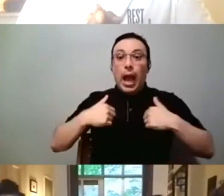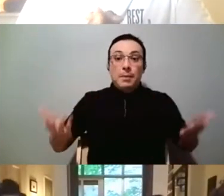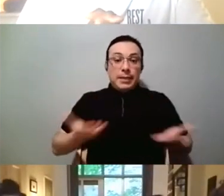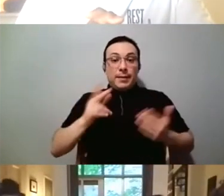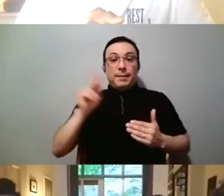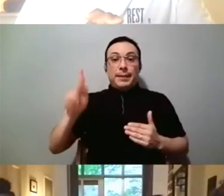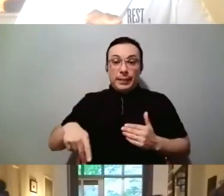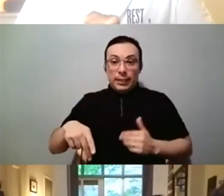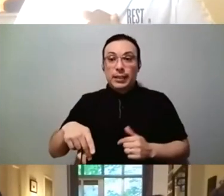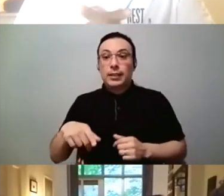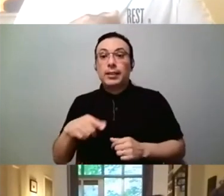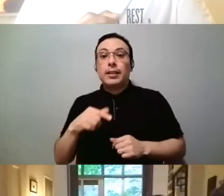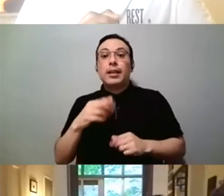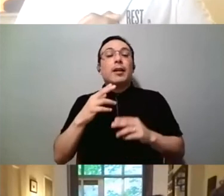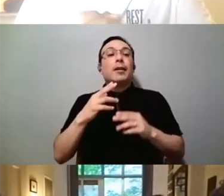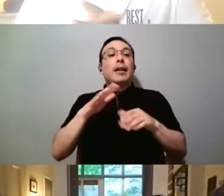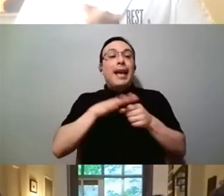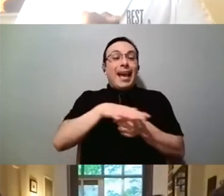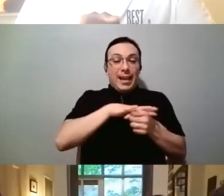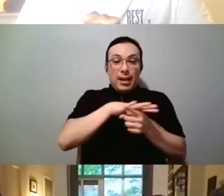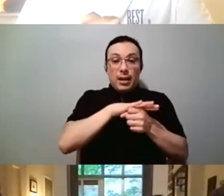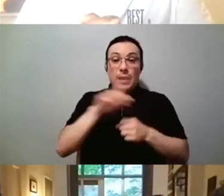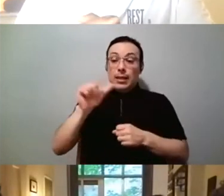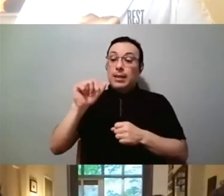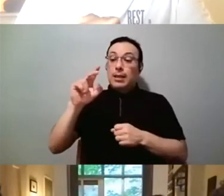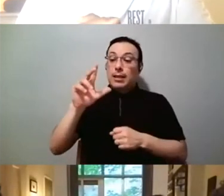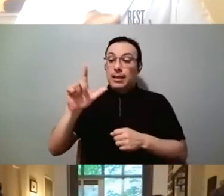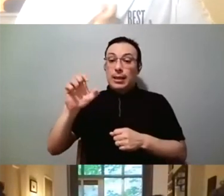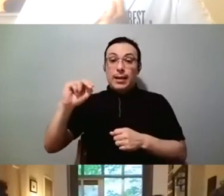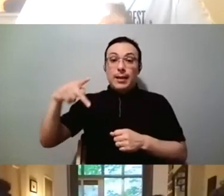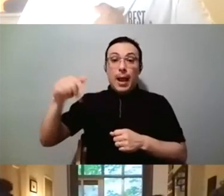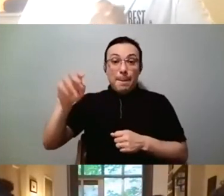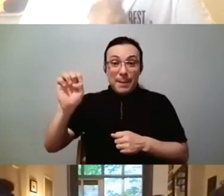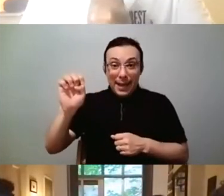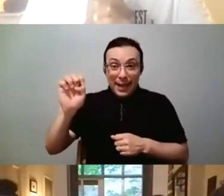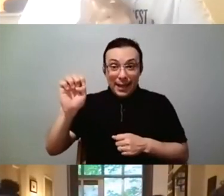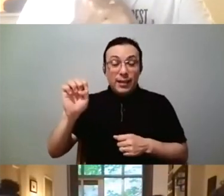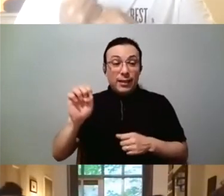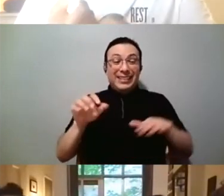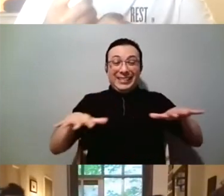King Sessing, and the Lenape called this part of the city Chin Sessing.